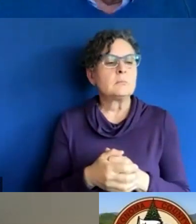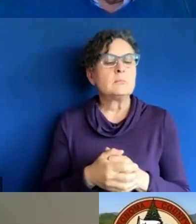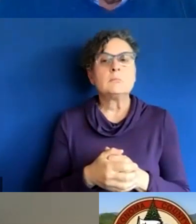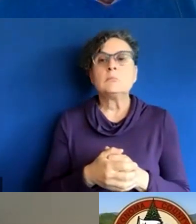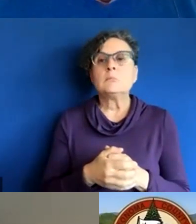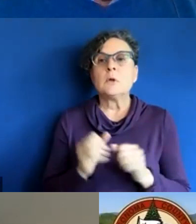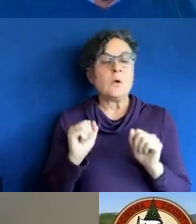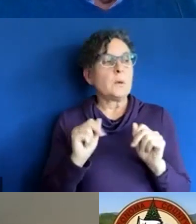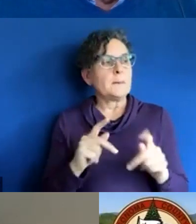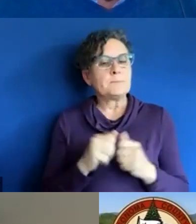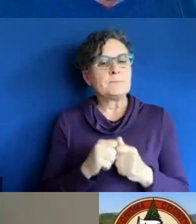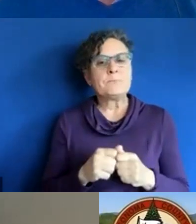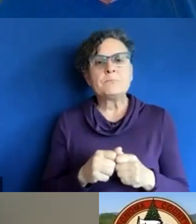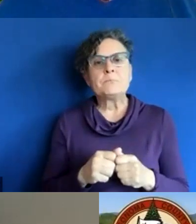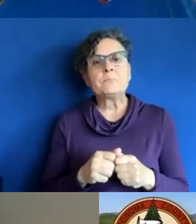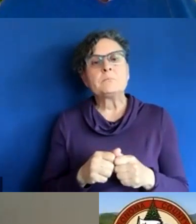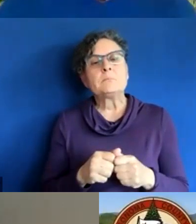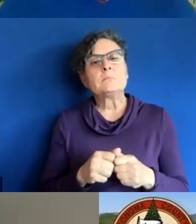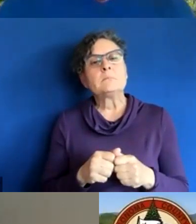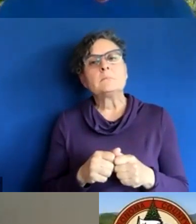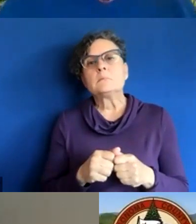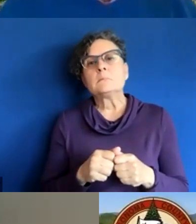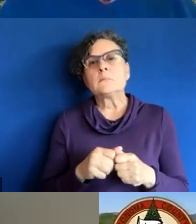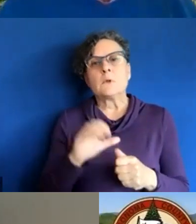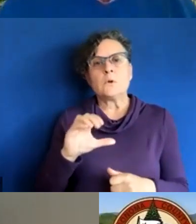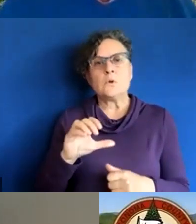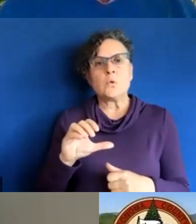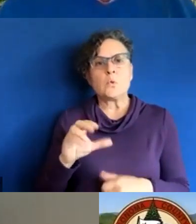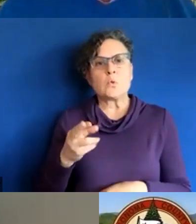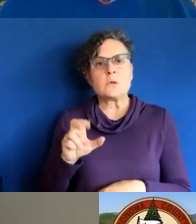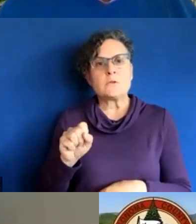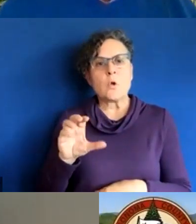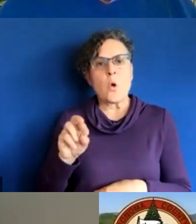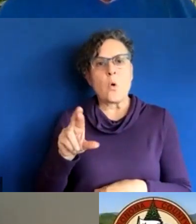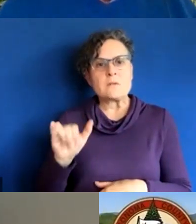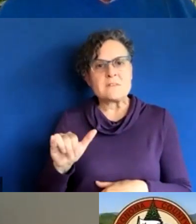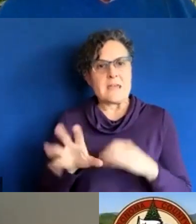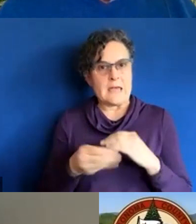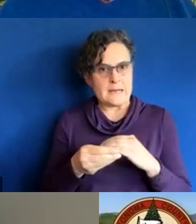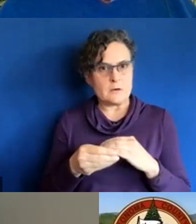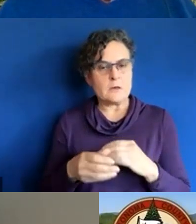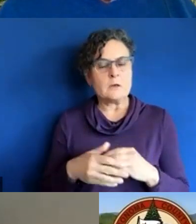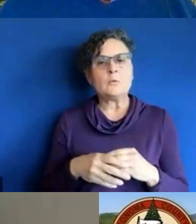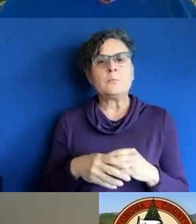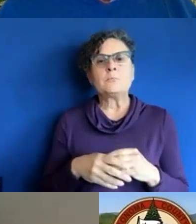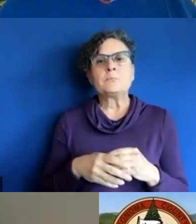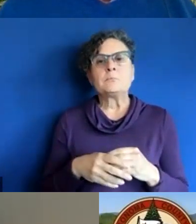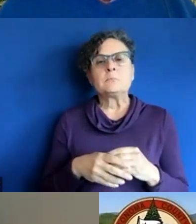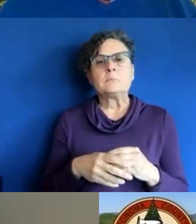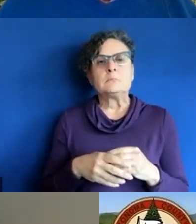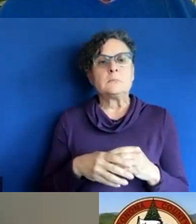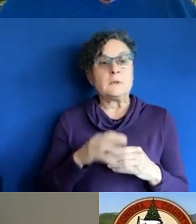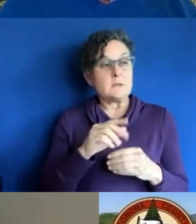Okay. Let We me actually- let yeah, me go follow ahead. up on that, Paul. Dave, there won't be